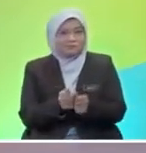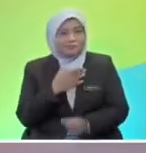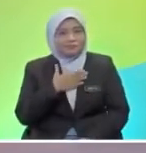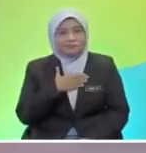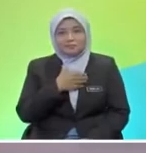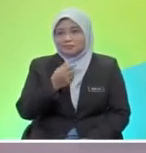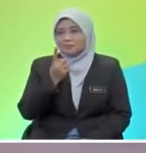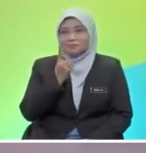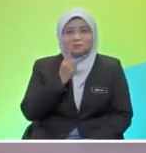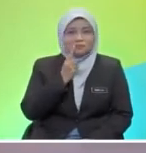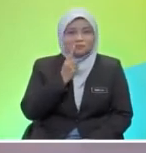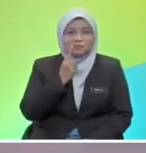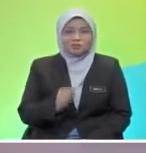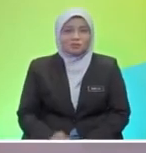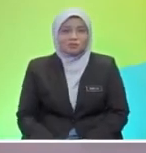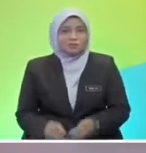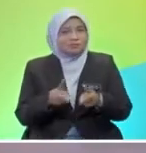So delicious.